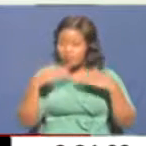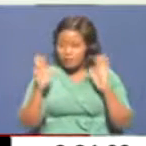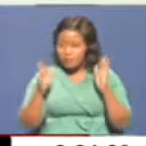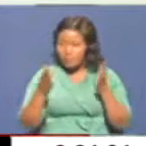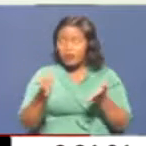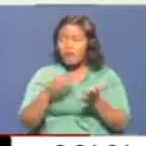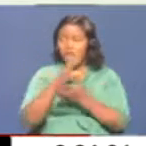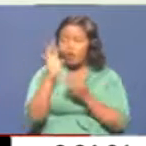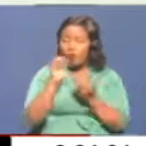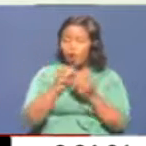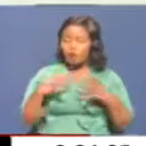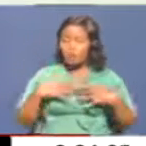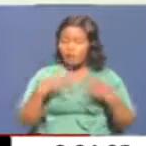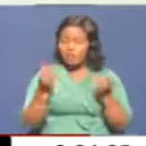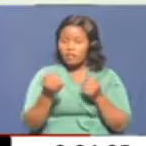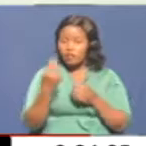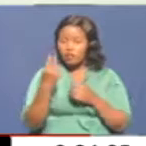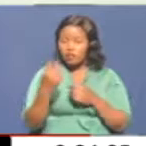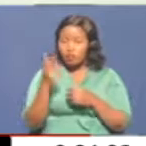to